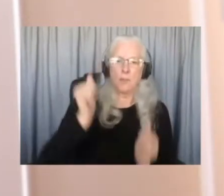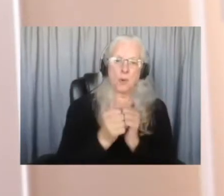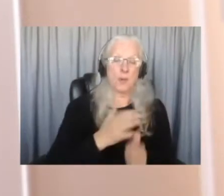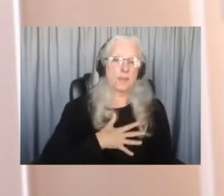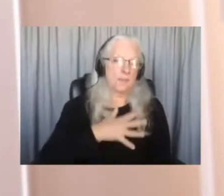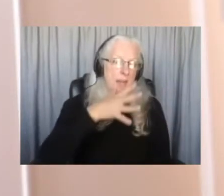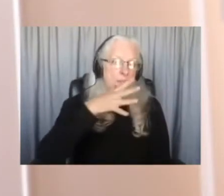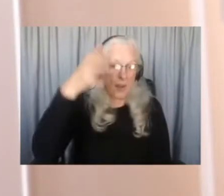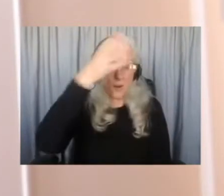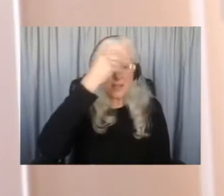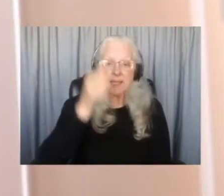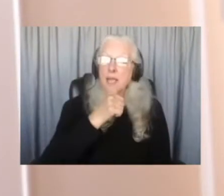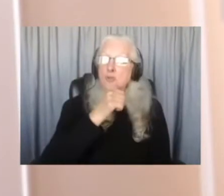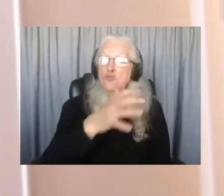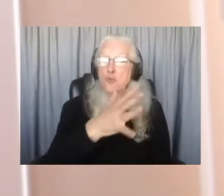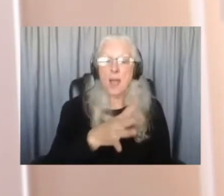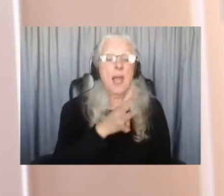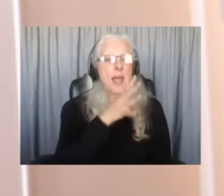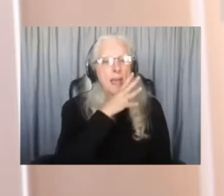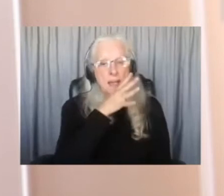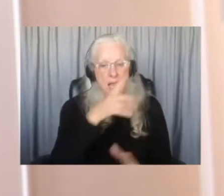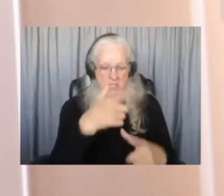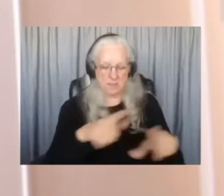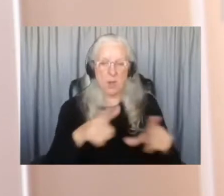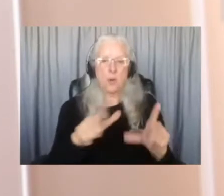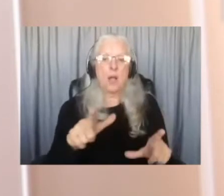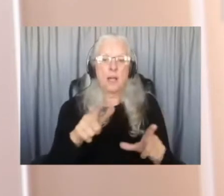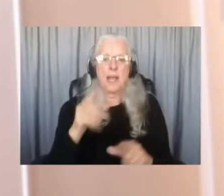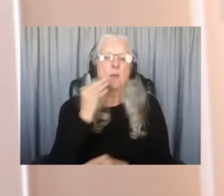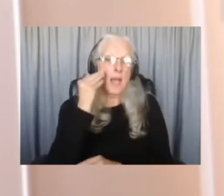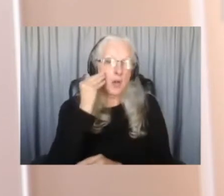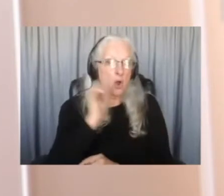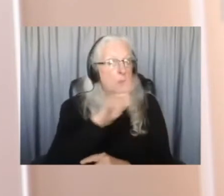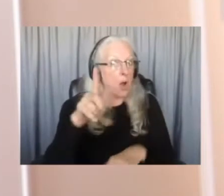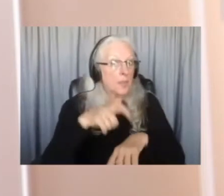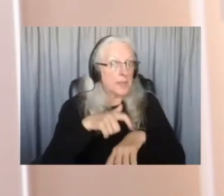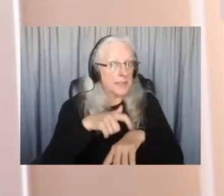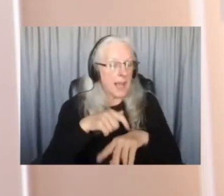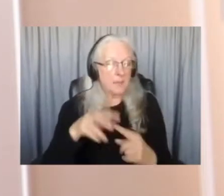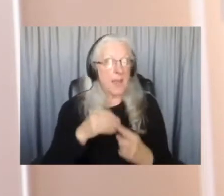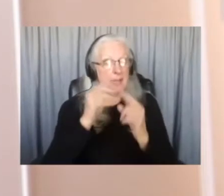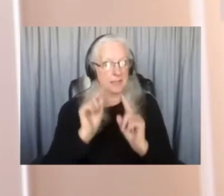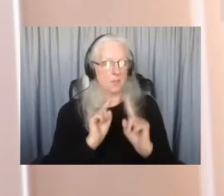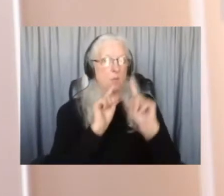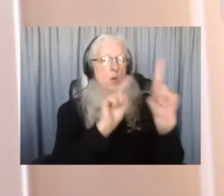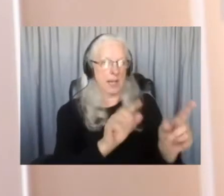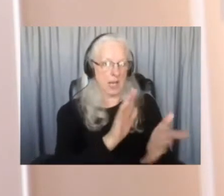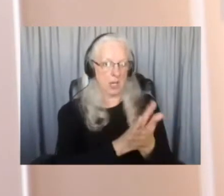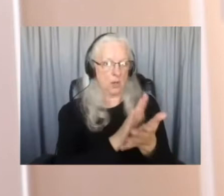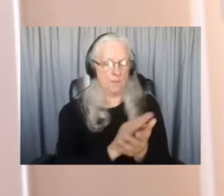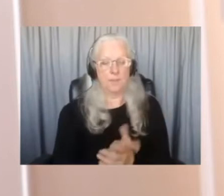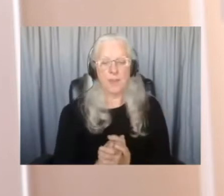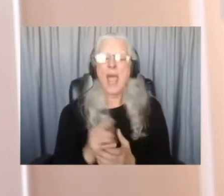spoke the language at home all the time, except going to school. And I went back to residential school when I was